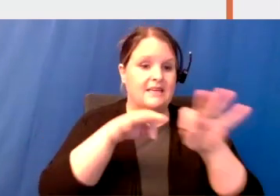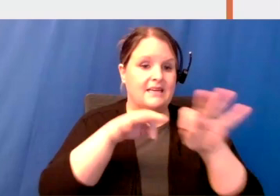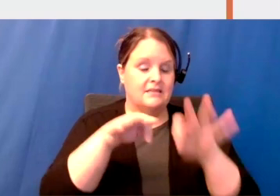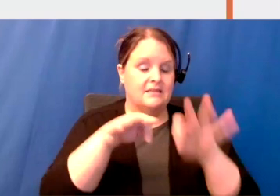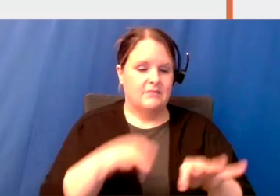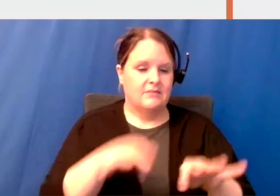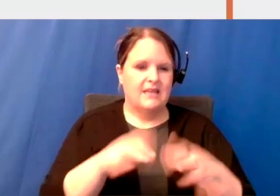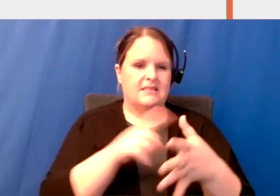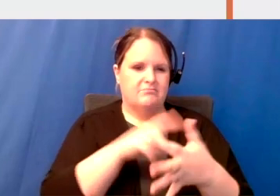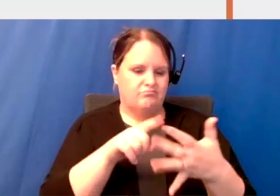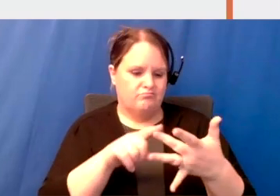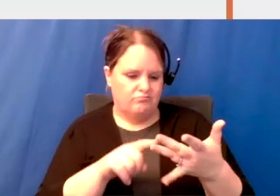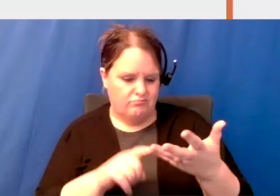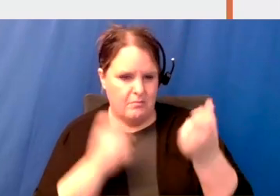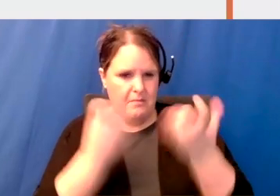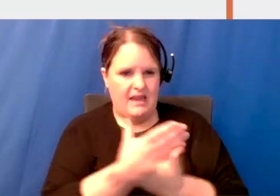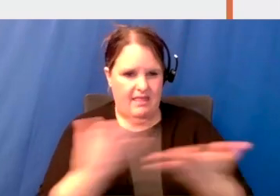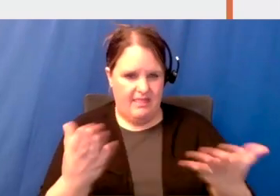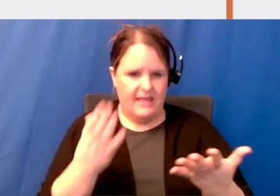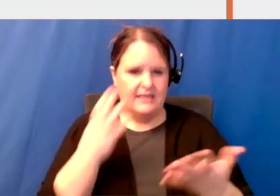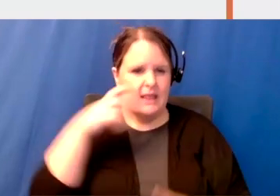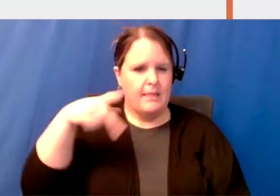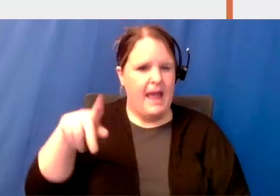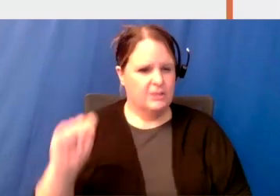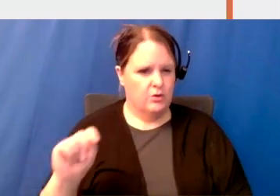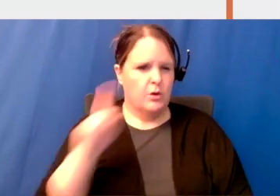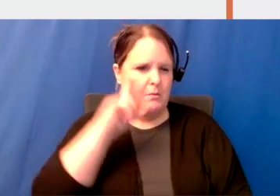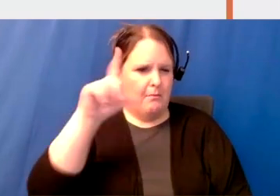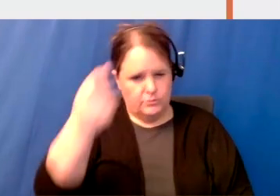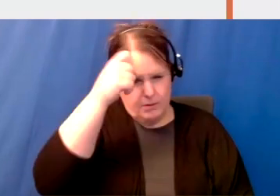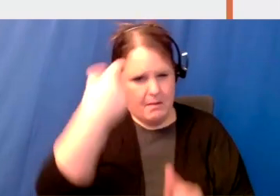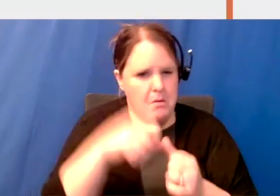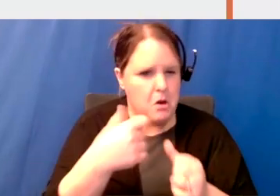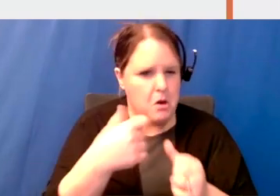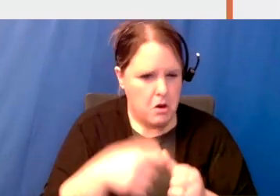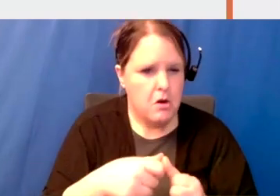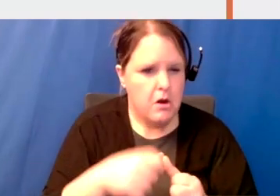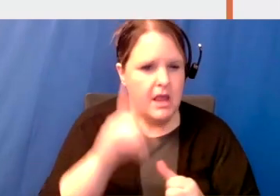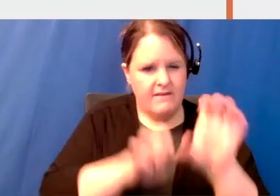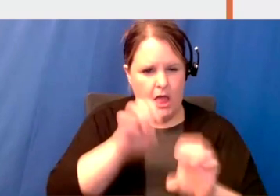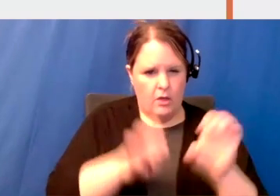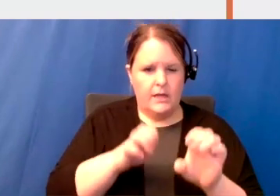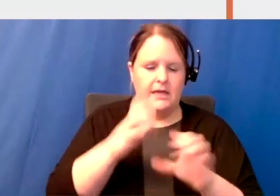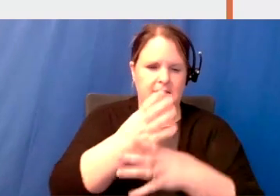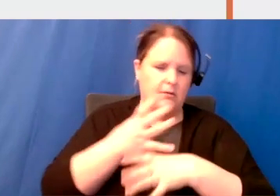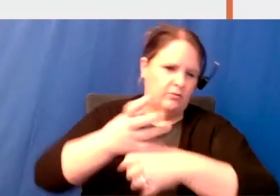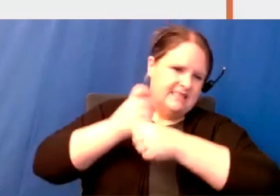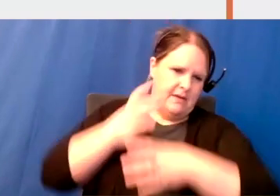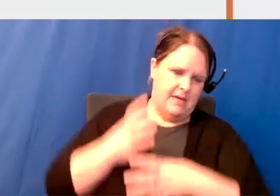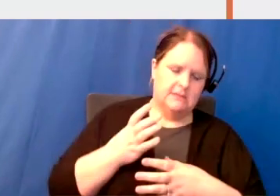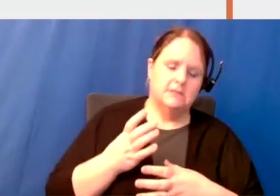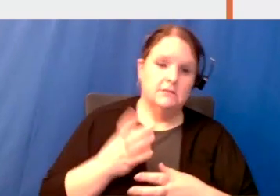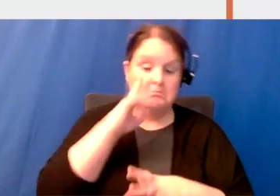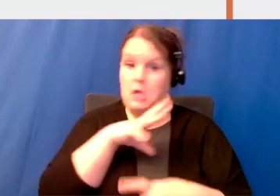of considerations that the pass-through entity must take into account when you're evaluating subrecipient risk. Okay, so these can